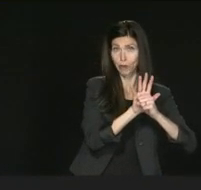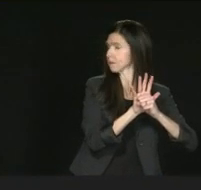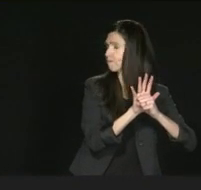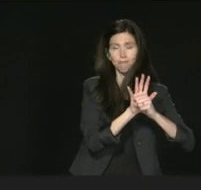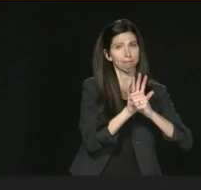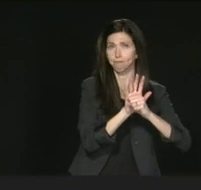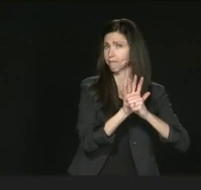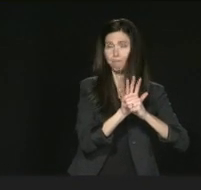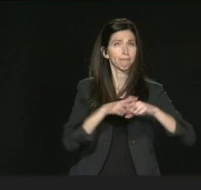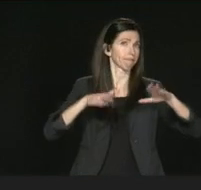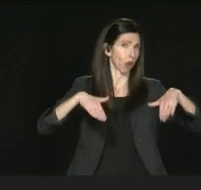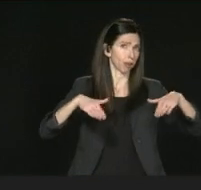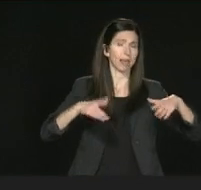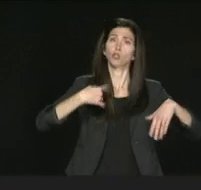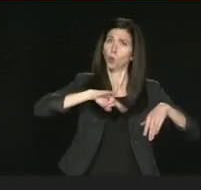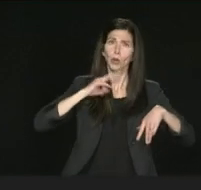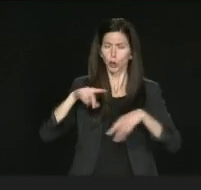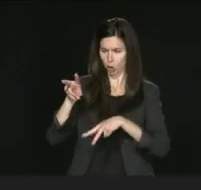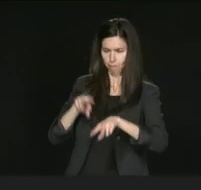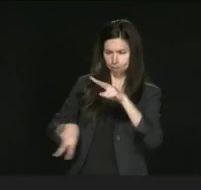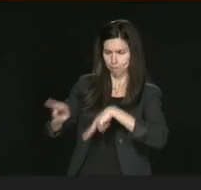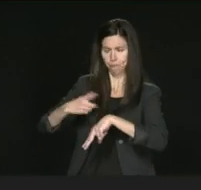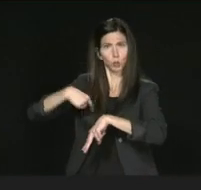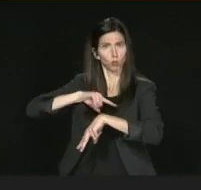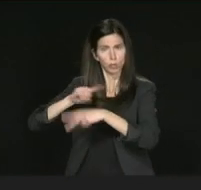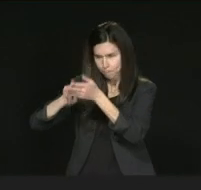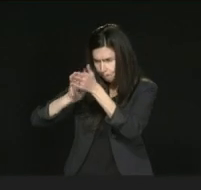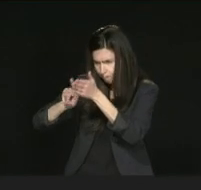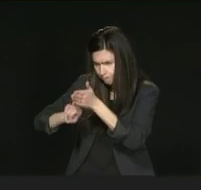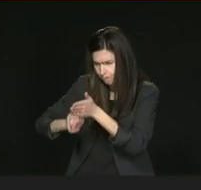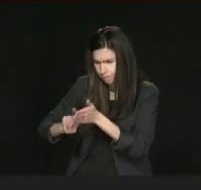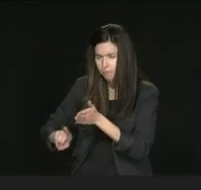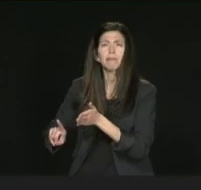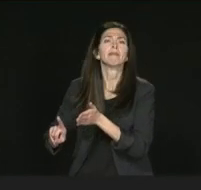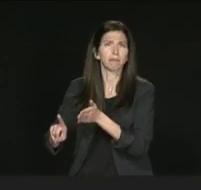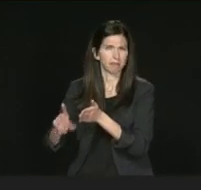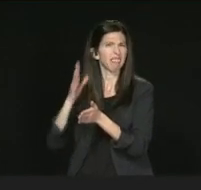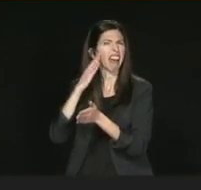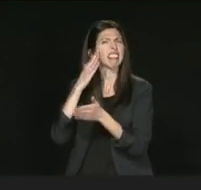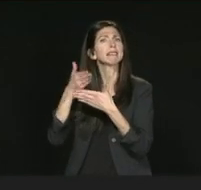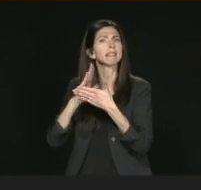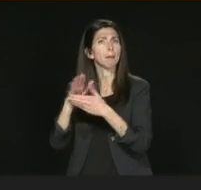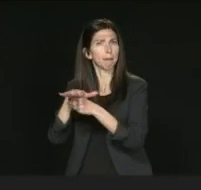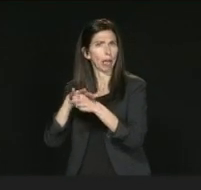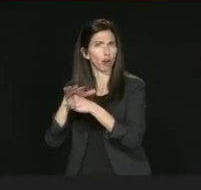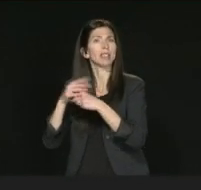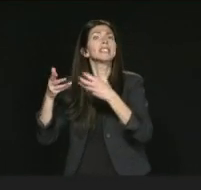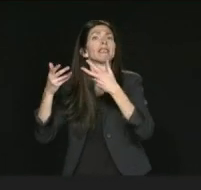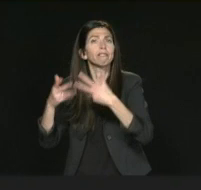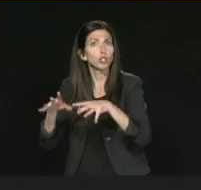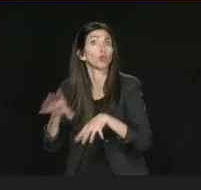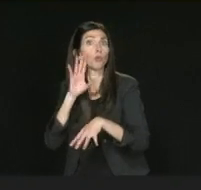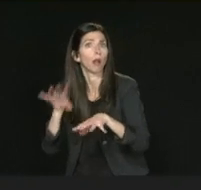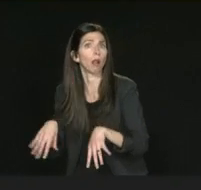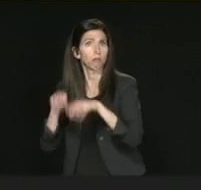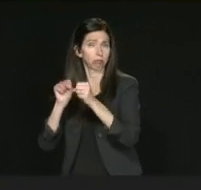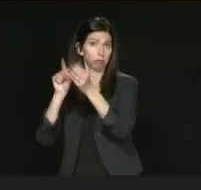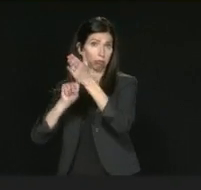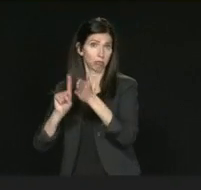that there are investigations underway in different areas of Canada, including the biggest provinces, Ontario and Quebec.